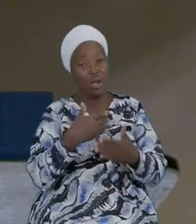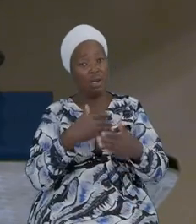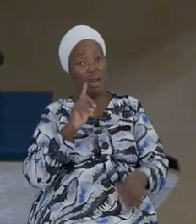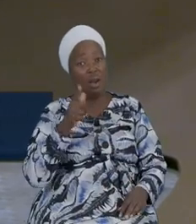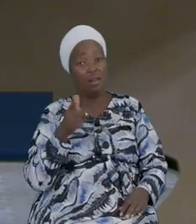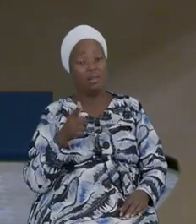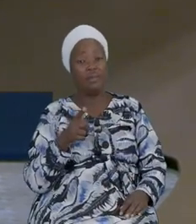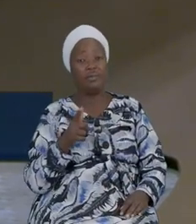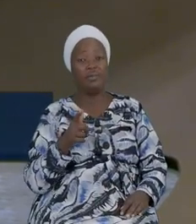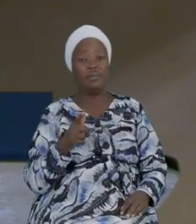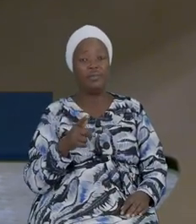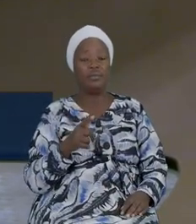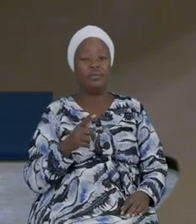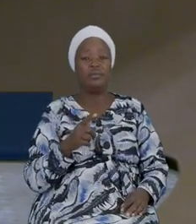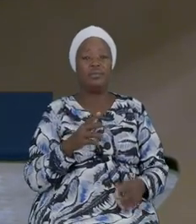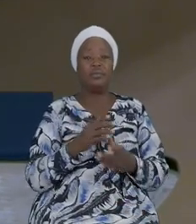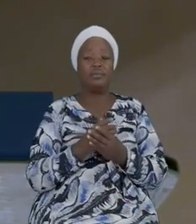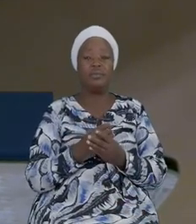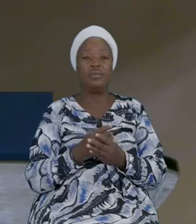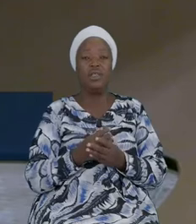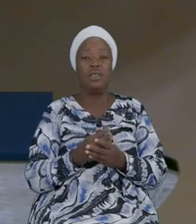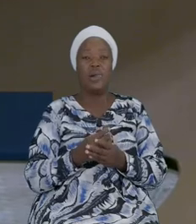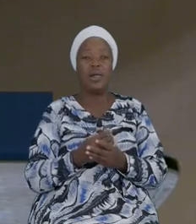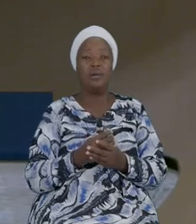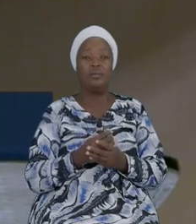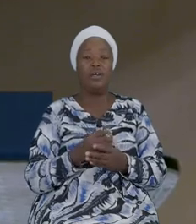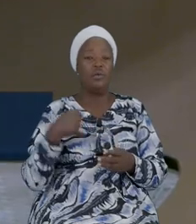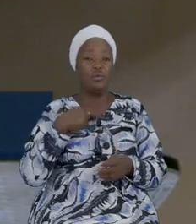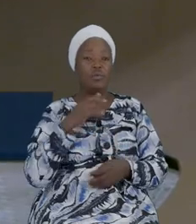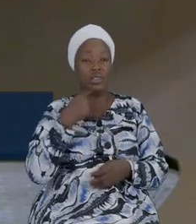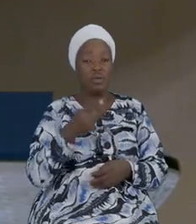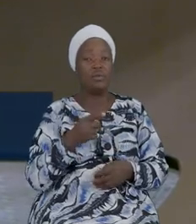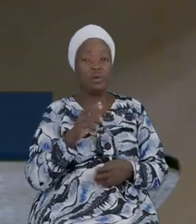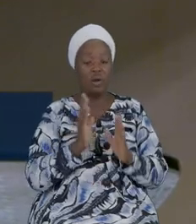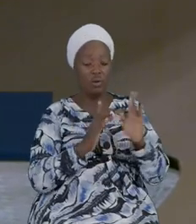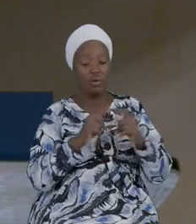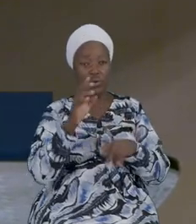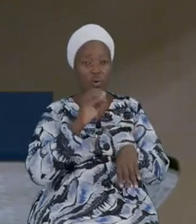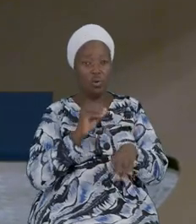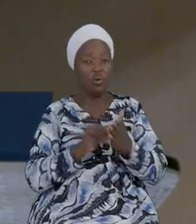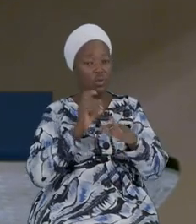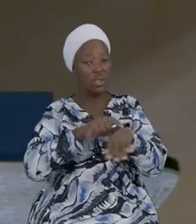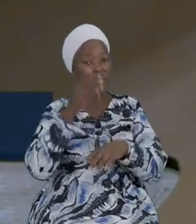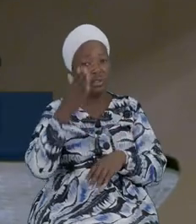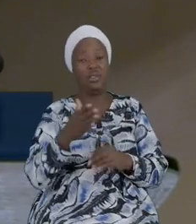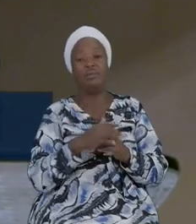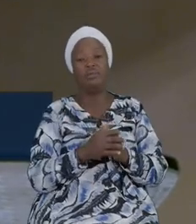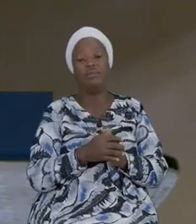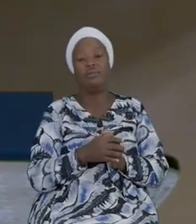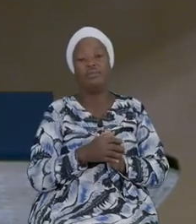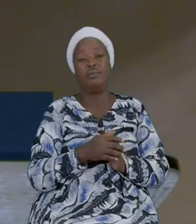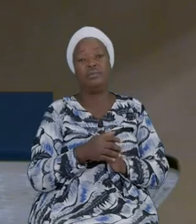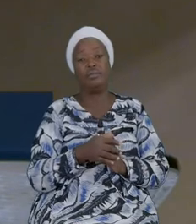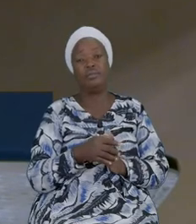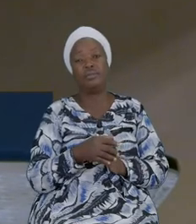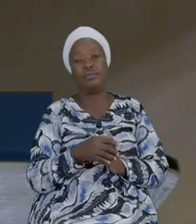your own area, your zone, your district, your group, your state, will be communicated to you by